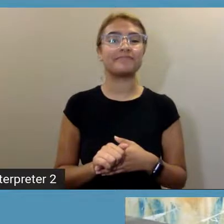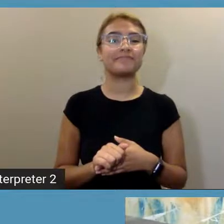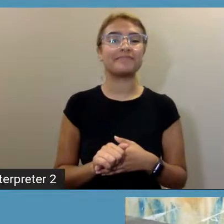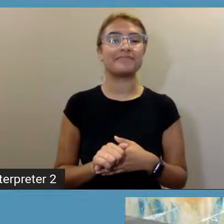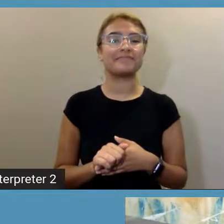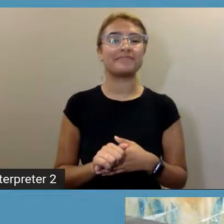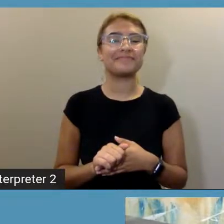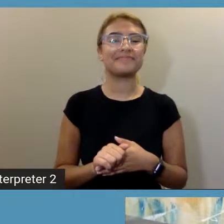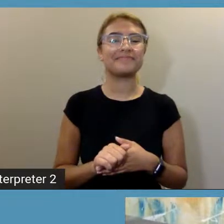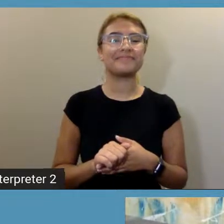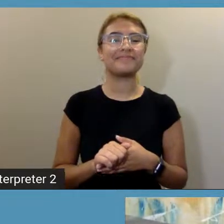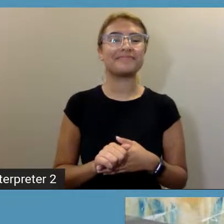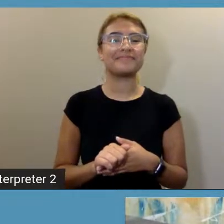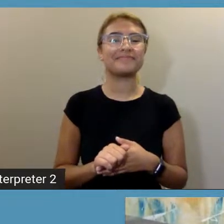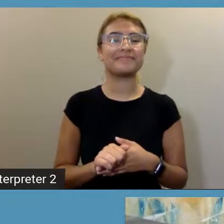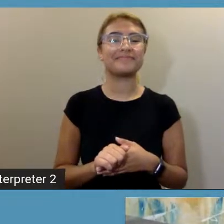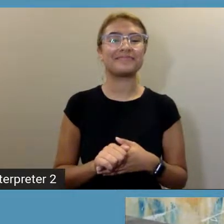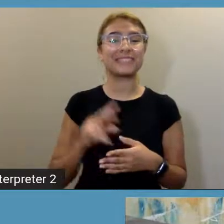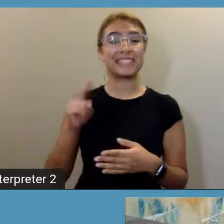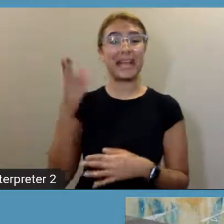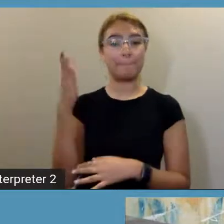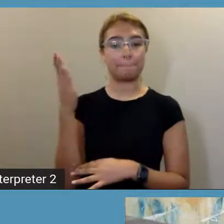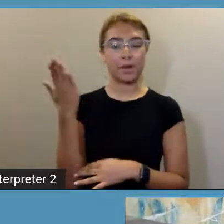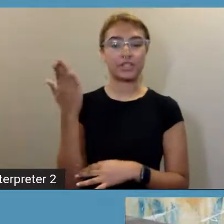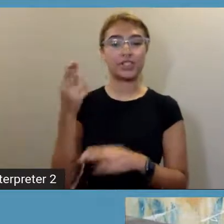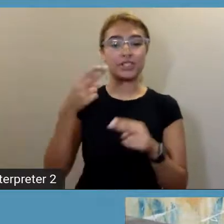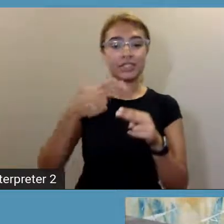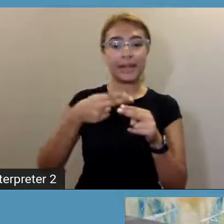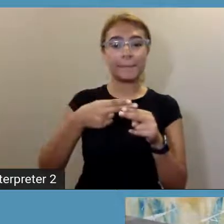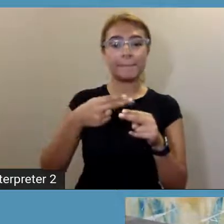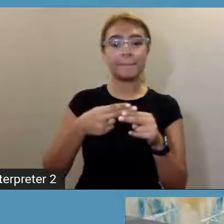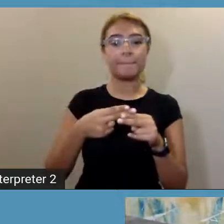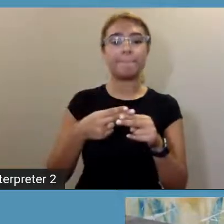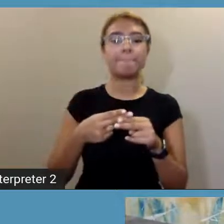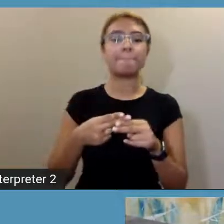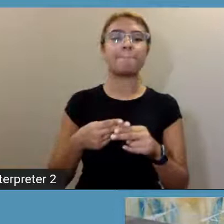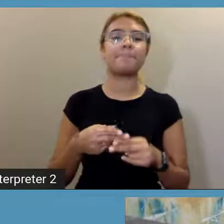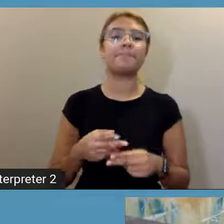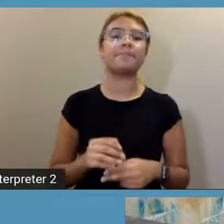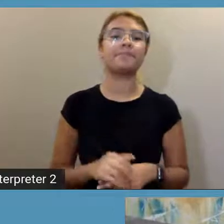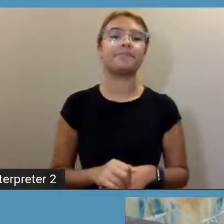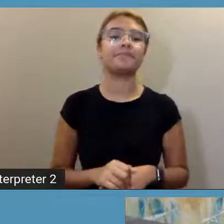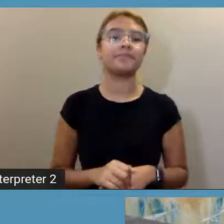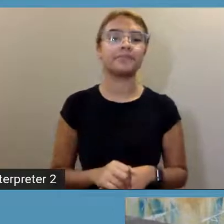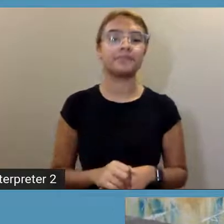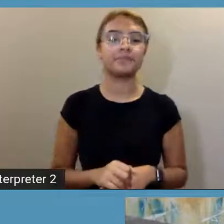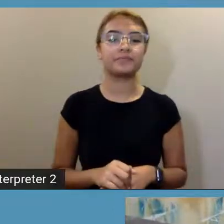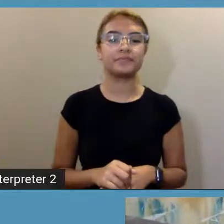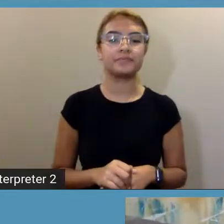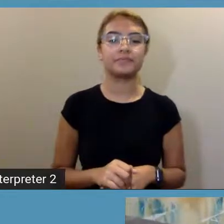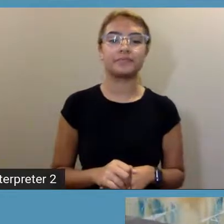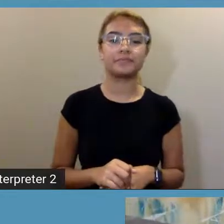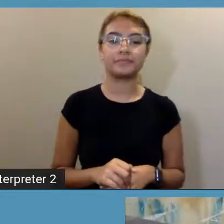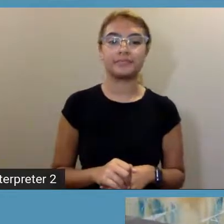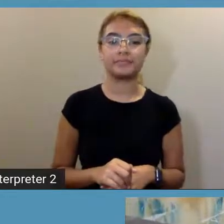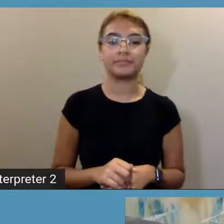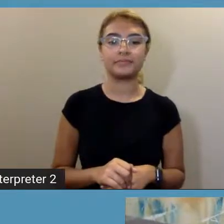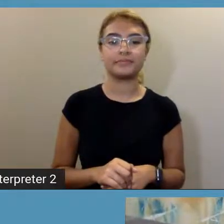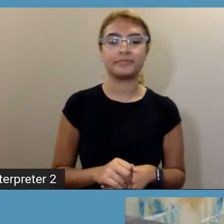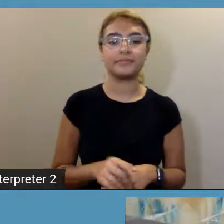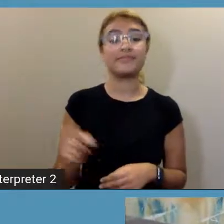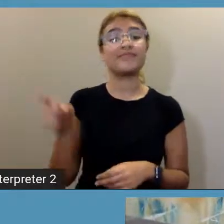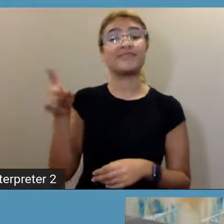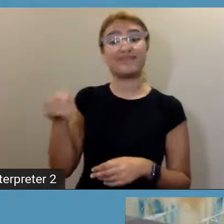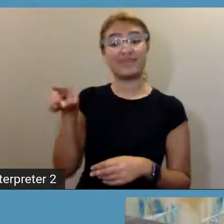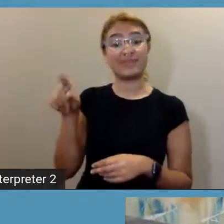The second one? Yeah, sure. That's Adriel Lewis. Adriel. Yep. And that'll be next week. Yeah, he will be